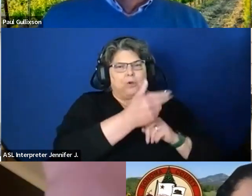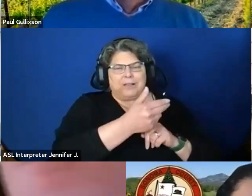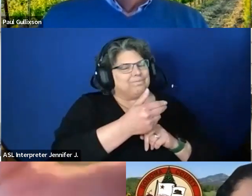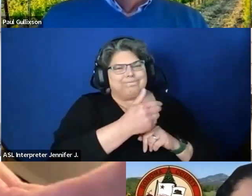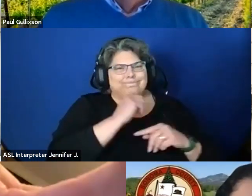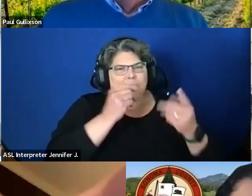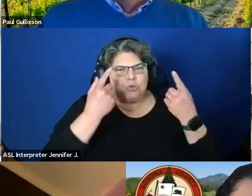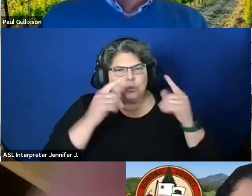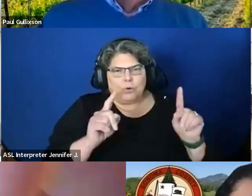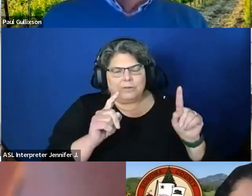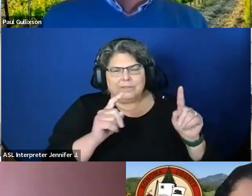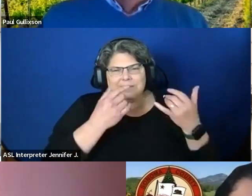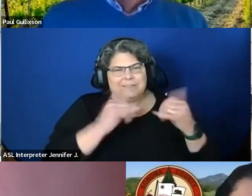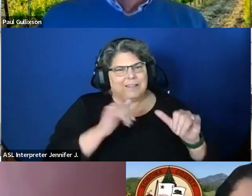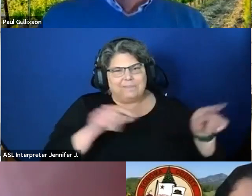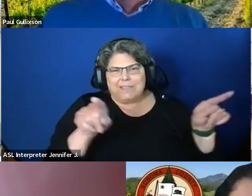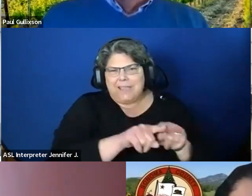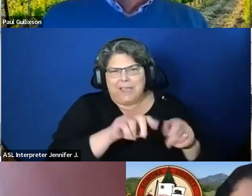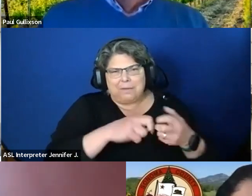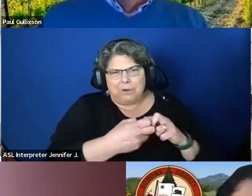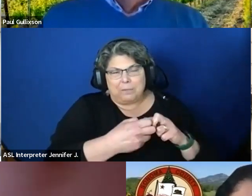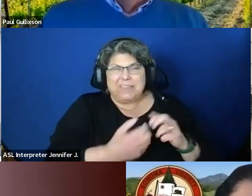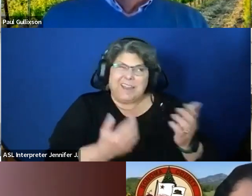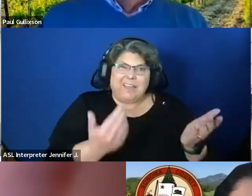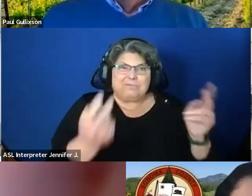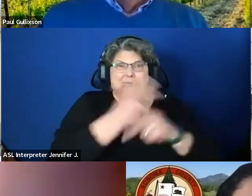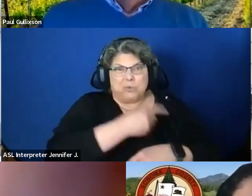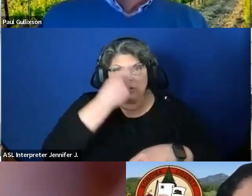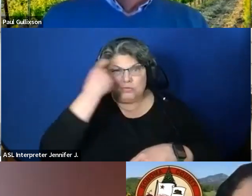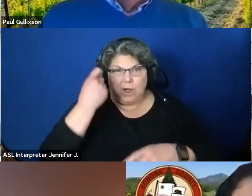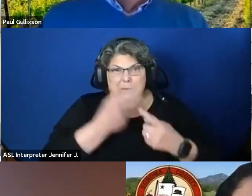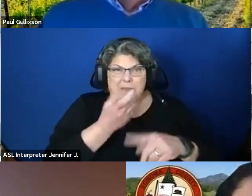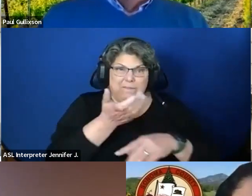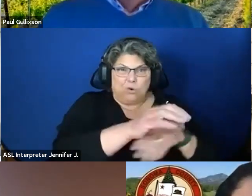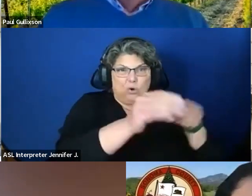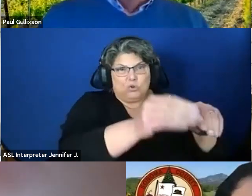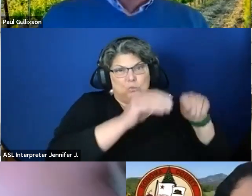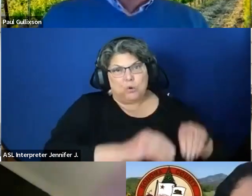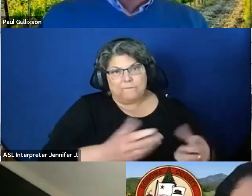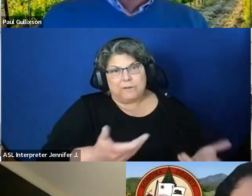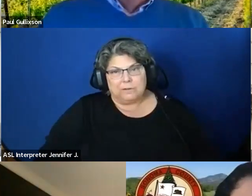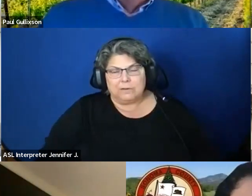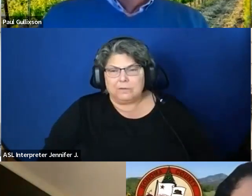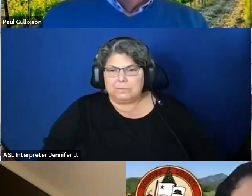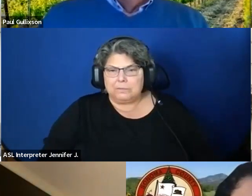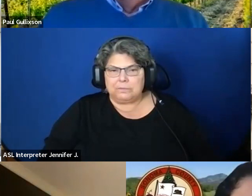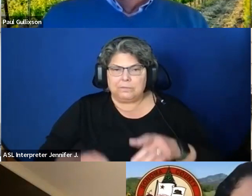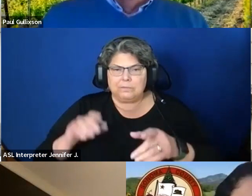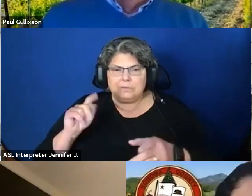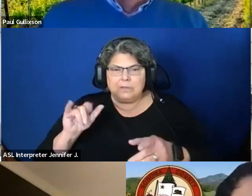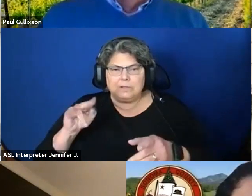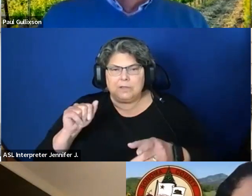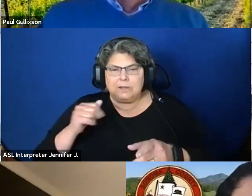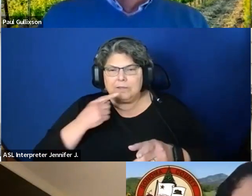problems they had before. And in fact, they have even more trauma because of that experience. And I think she may also be